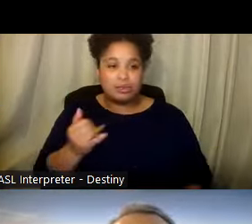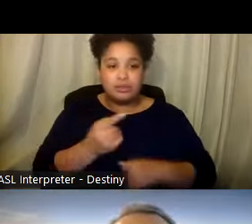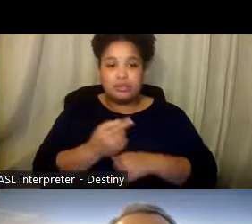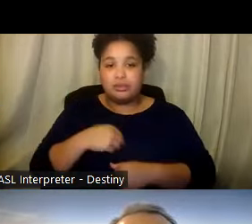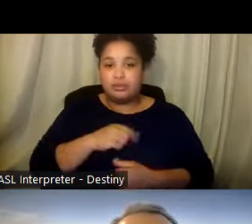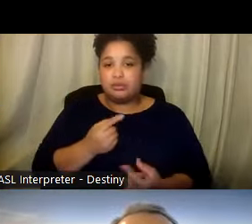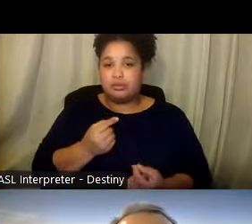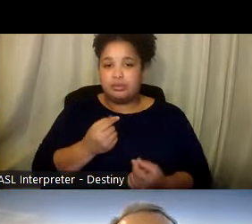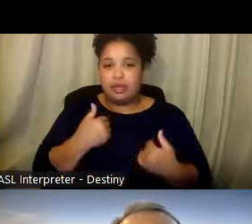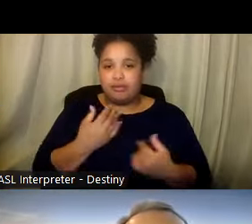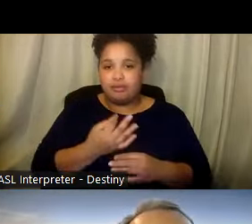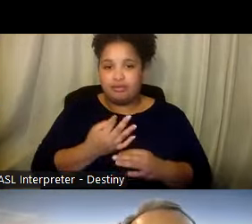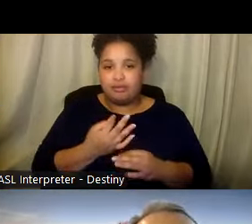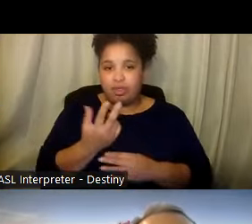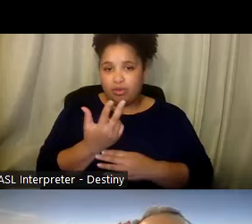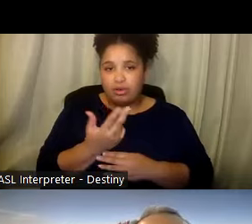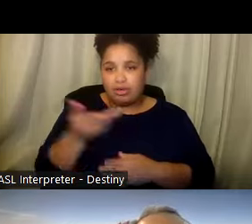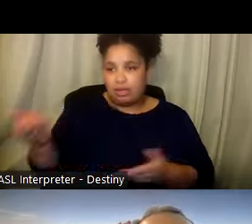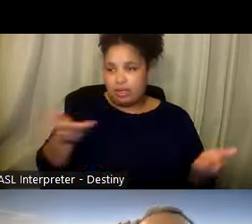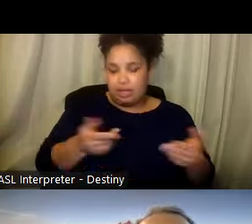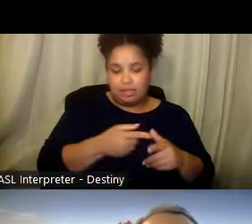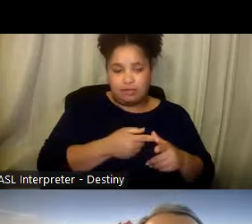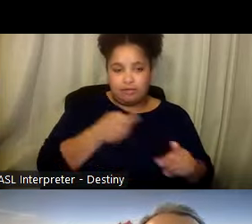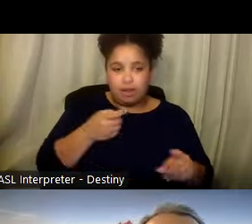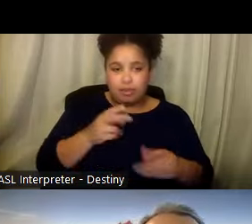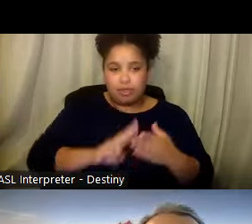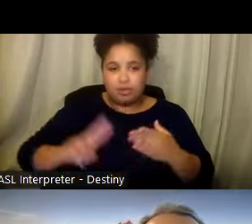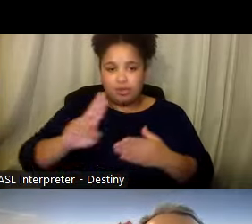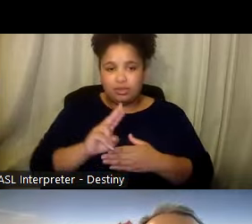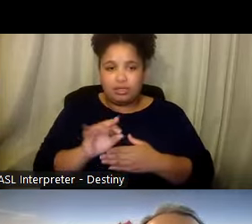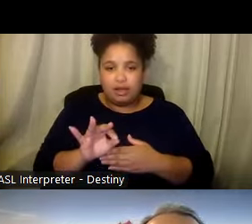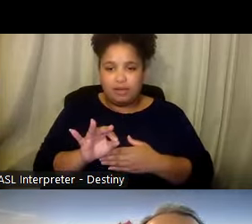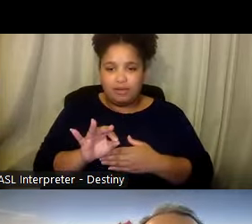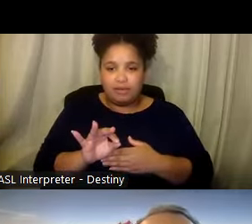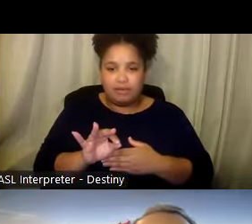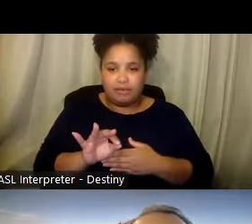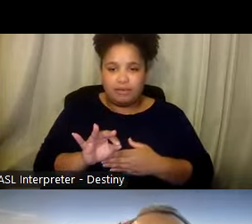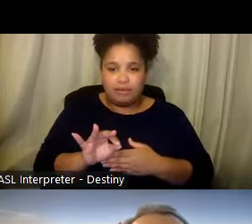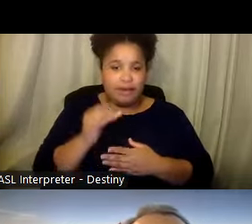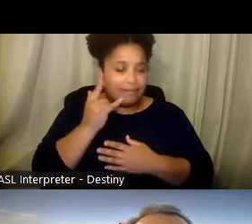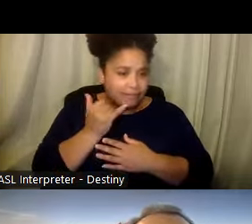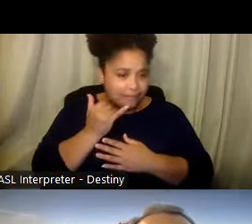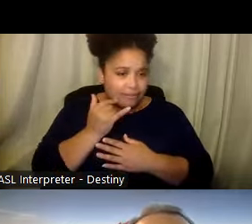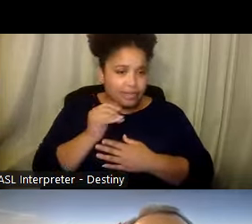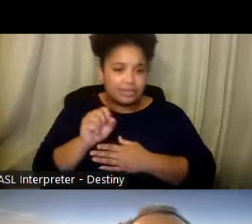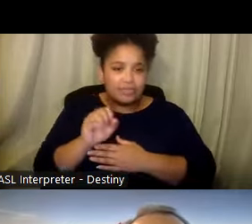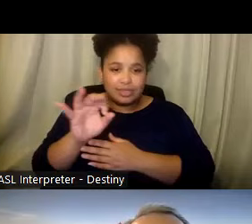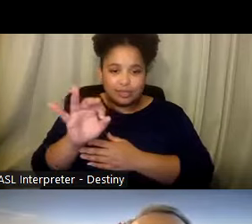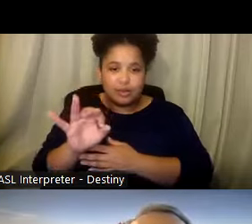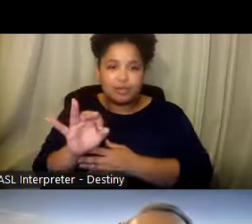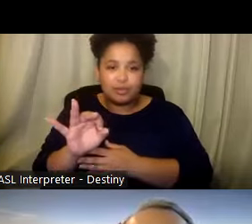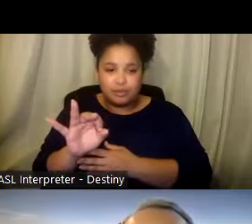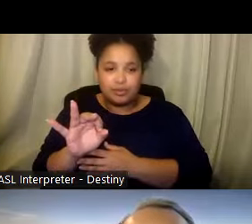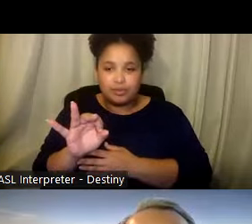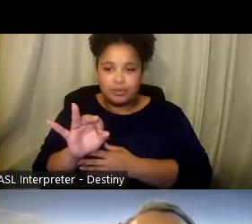have 3 guests from the University of California, San Francisco, who